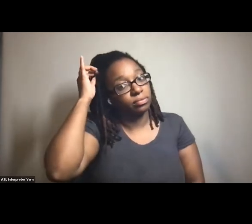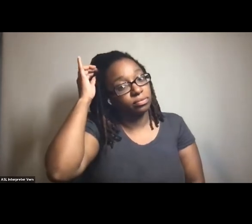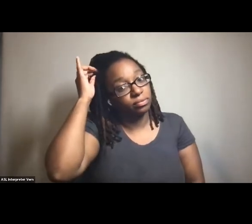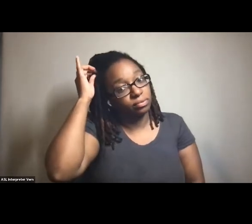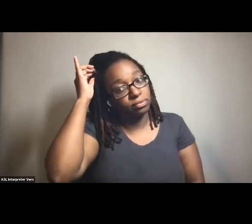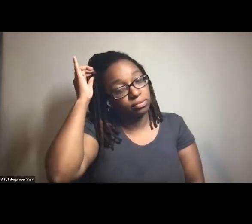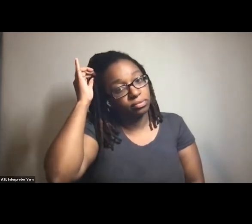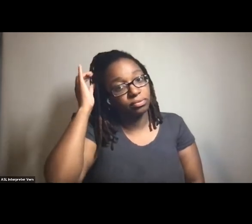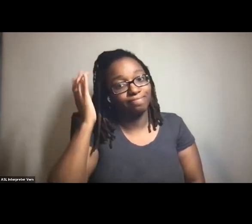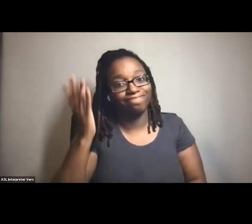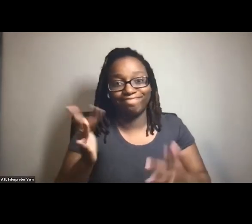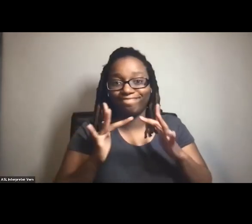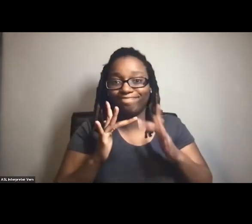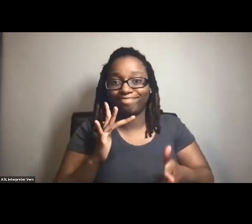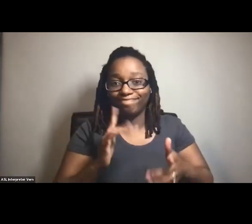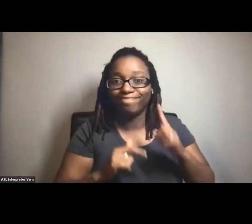I guess he lost connection.